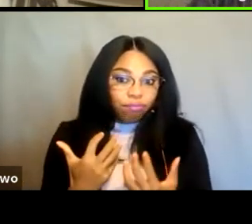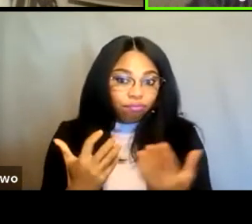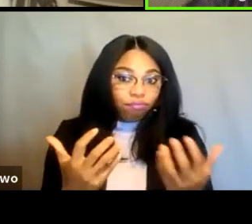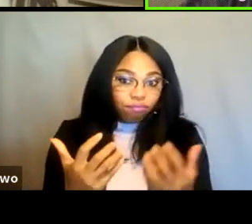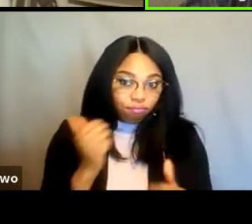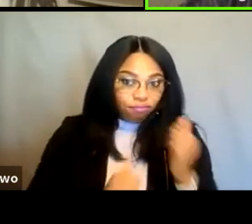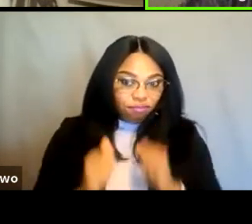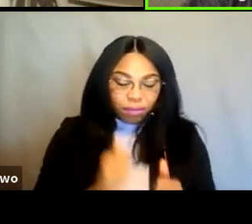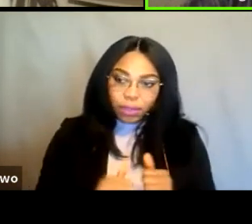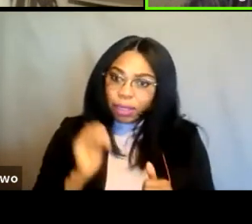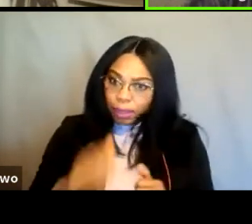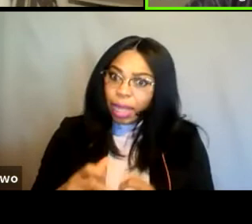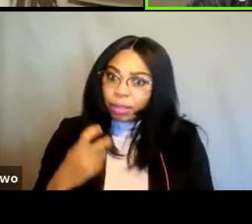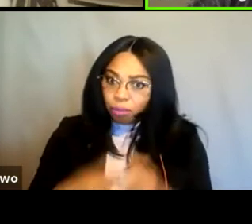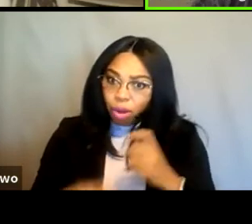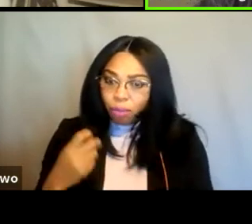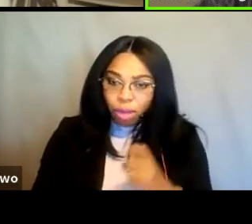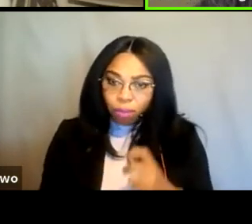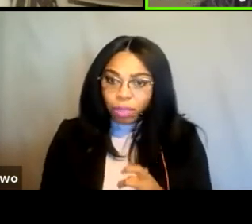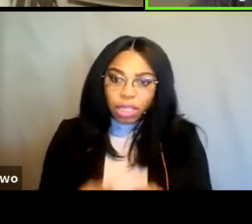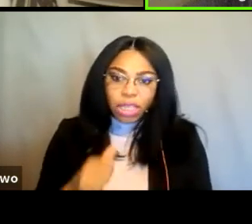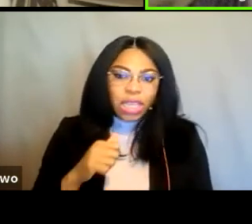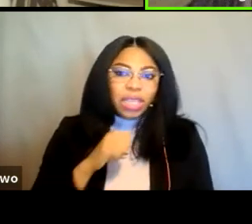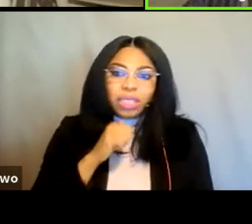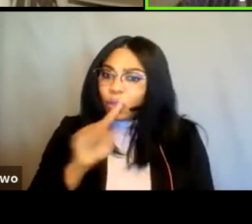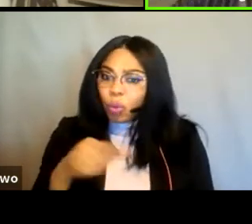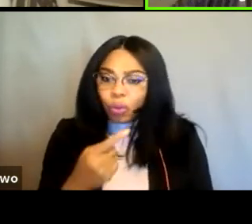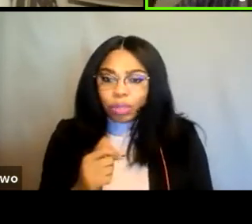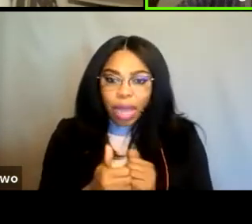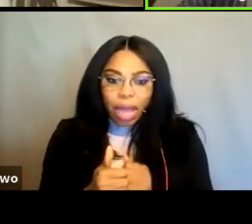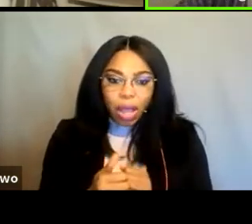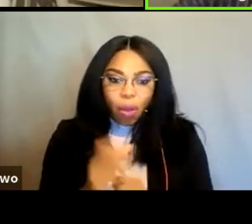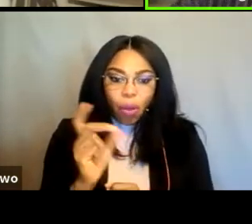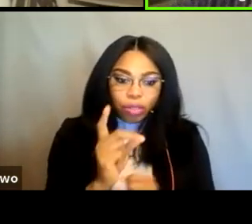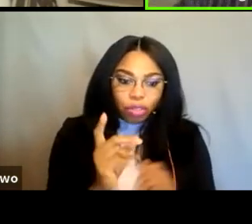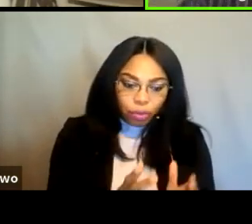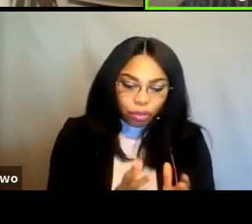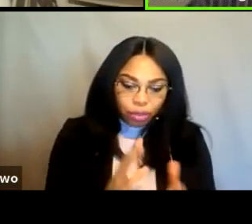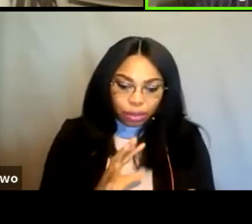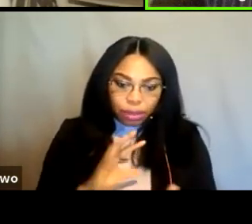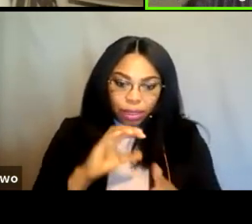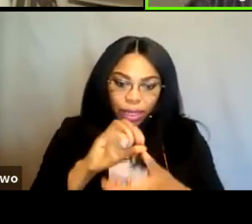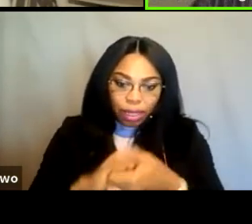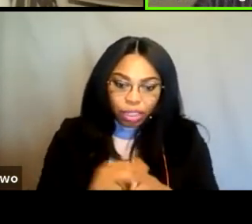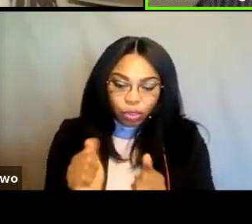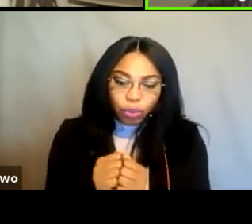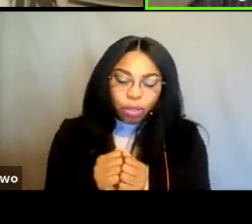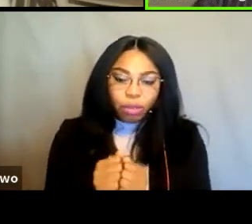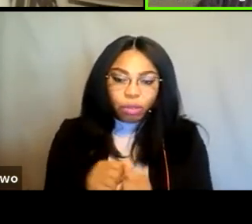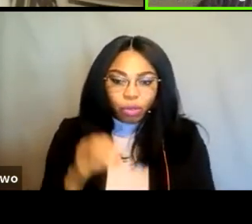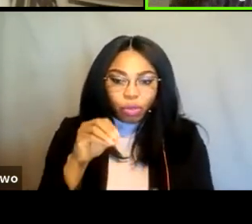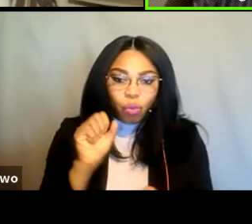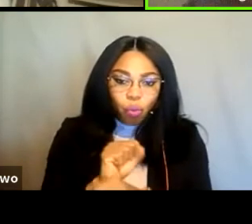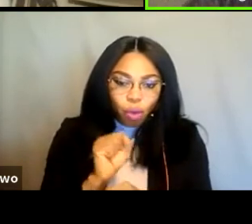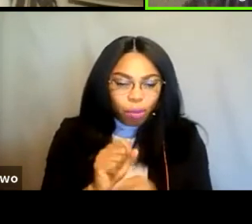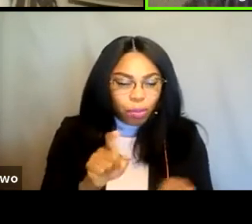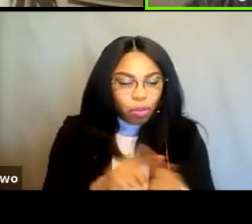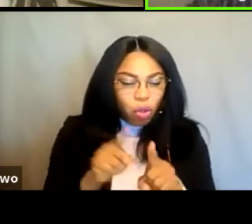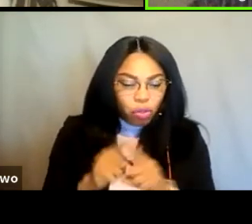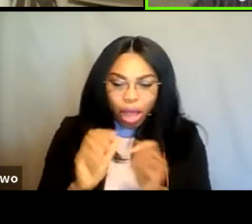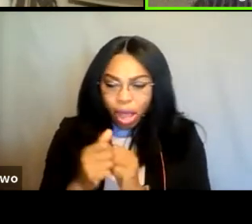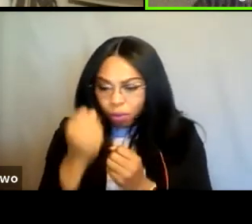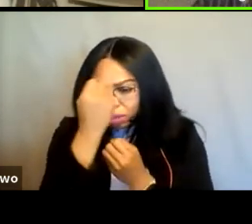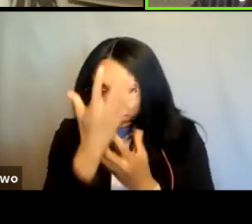go, it's not only about how a dramaturg, you know, engages with the work, but it's also about how do we